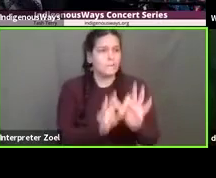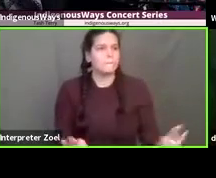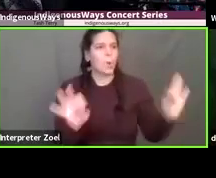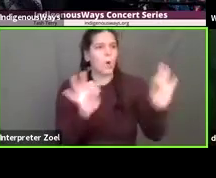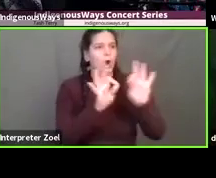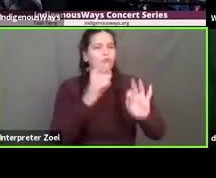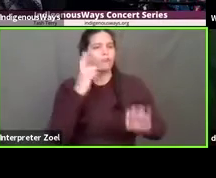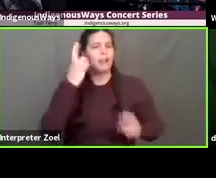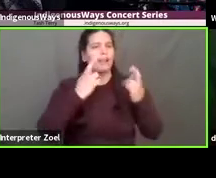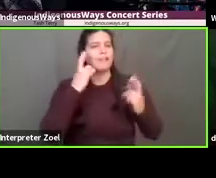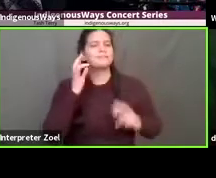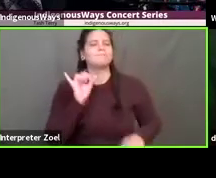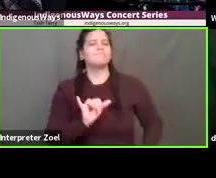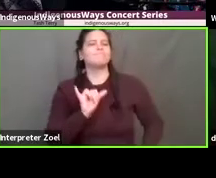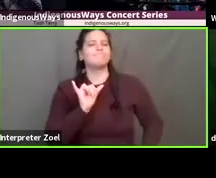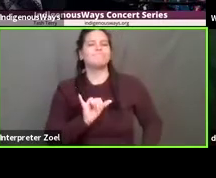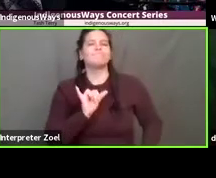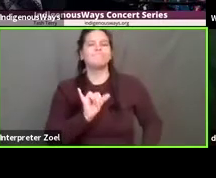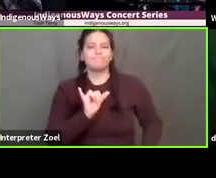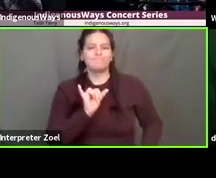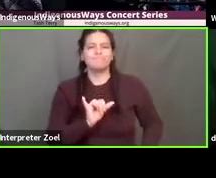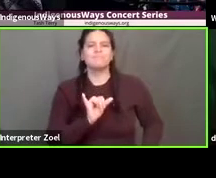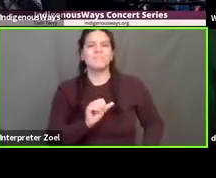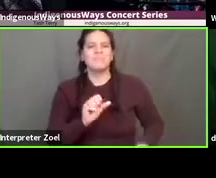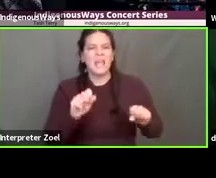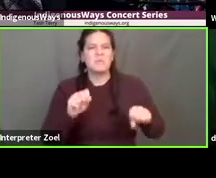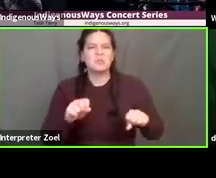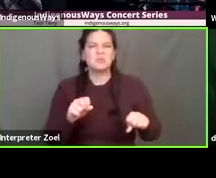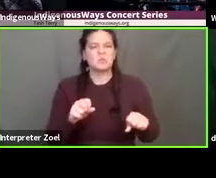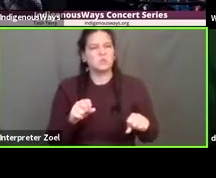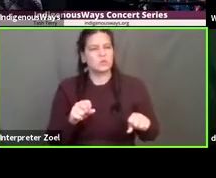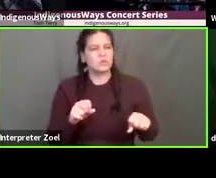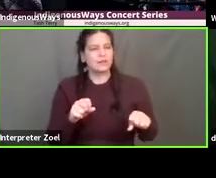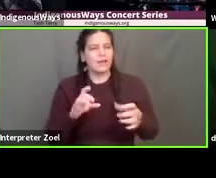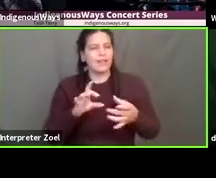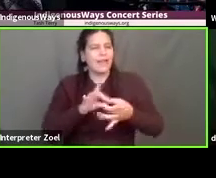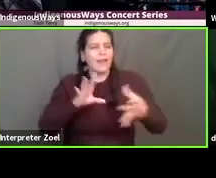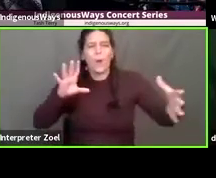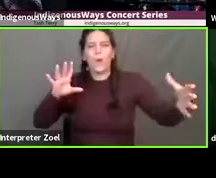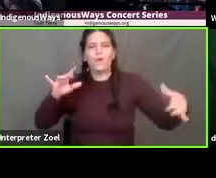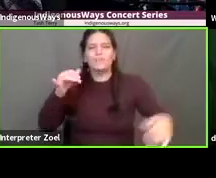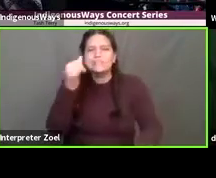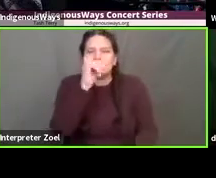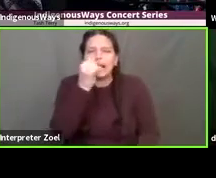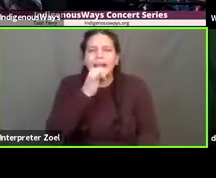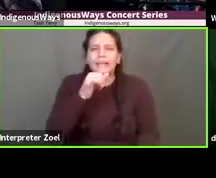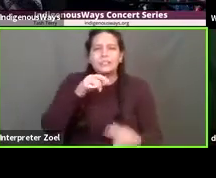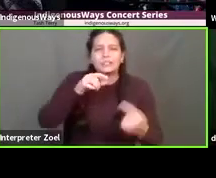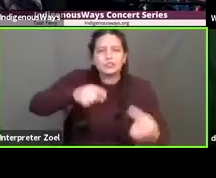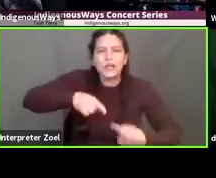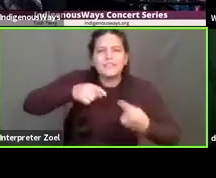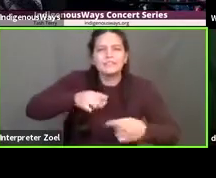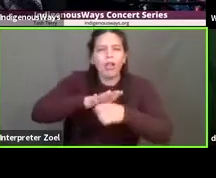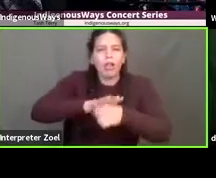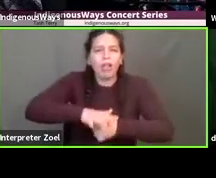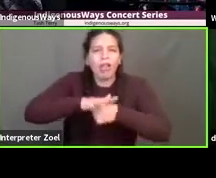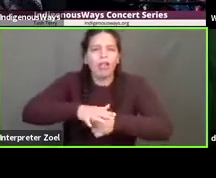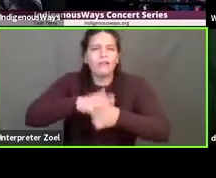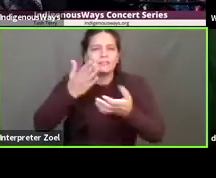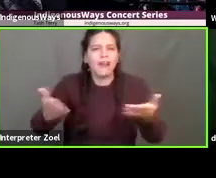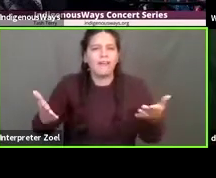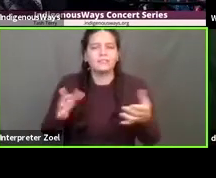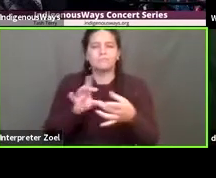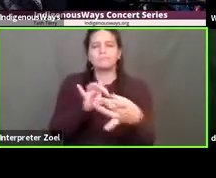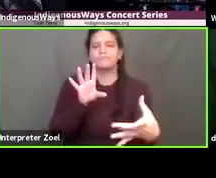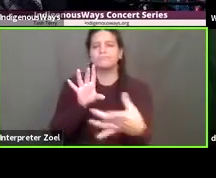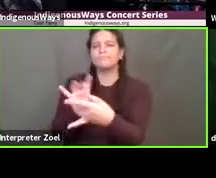to yourself, and to be able to let go of those things that, you know, are stressful and that bother you, especially in